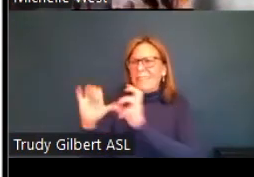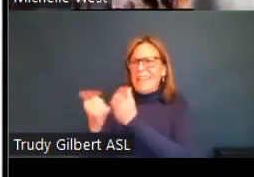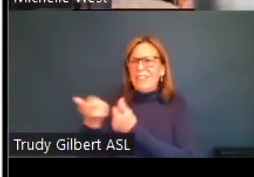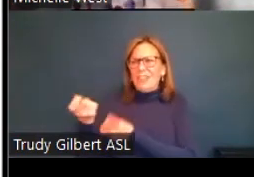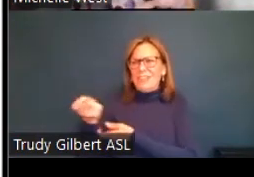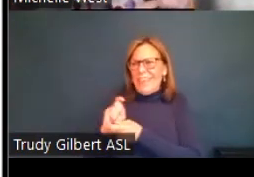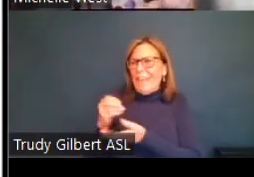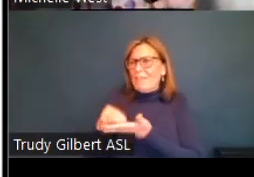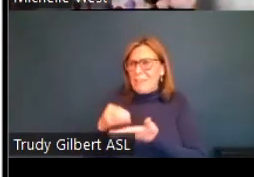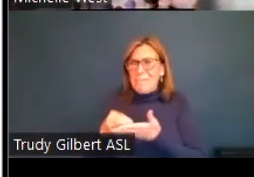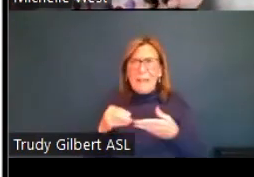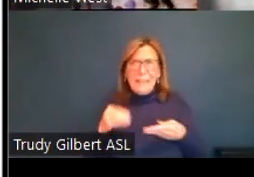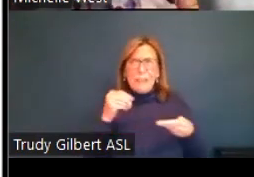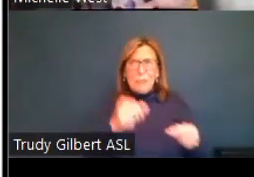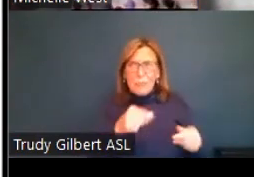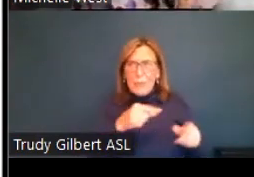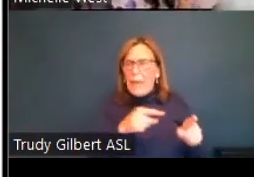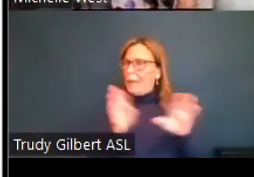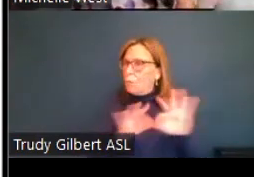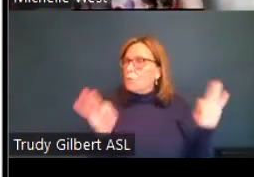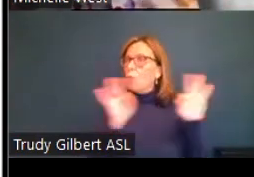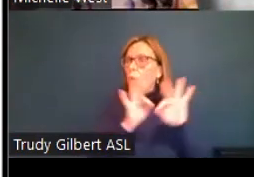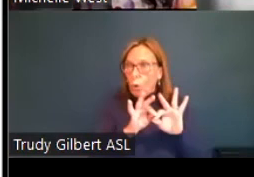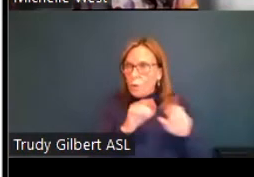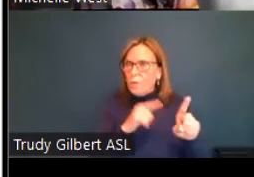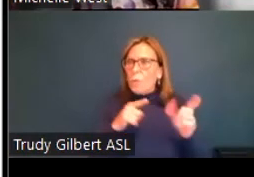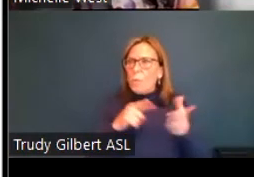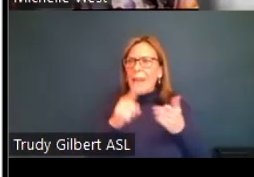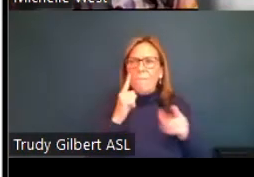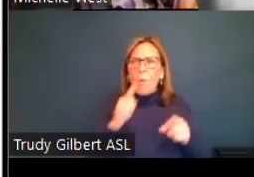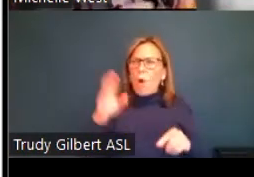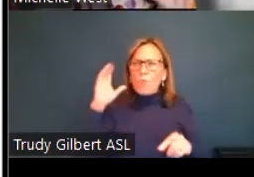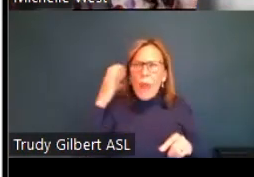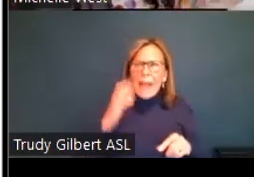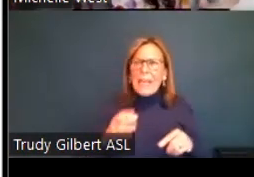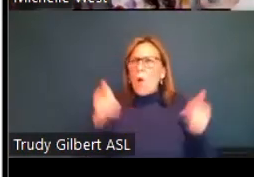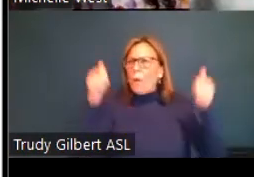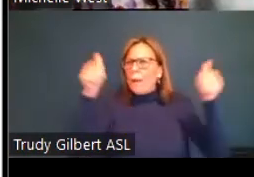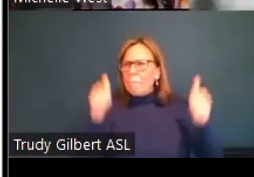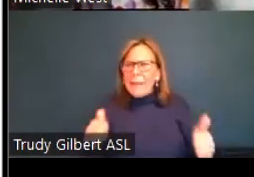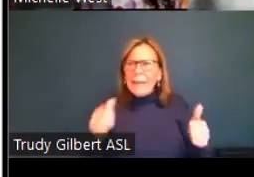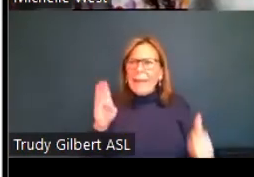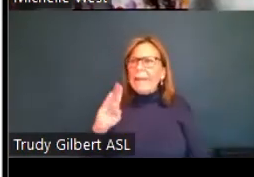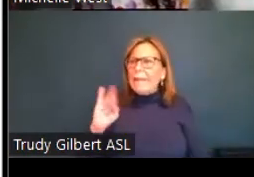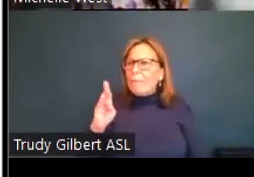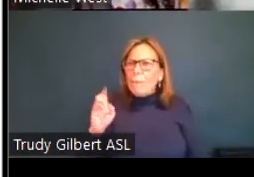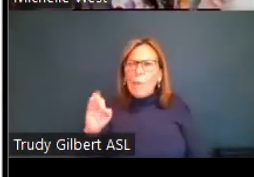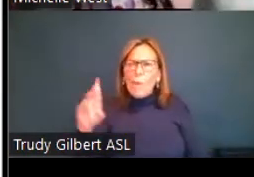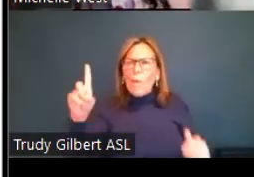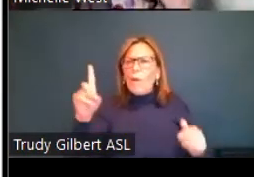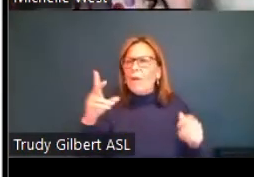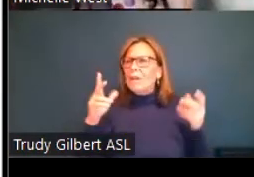worth the investment to pay for radio ads and billboard ads. And we could track that success, the return on